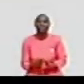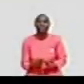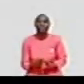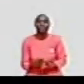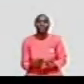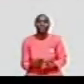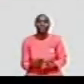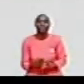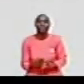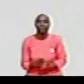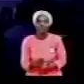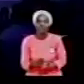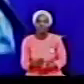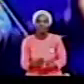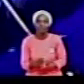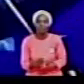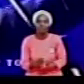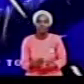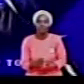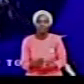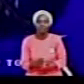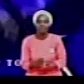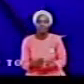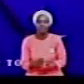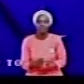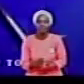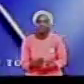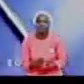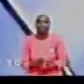worship leader, Corey Voss.